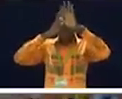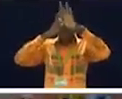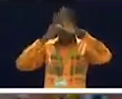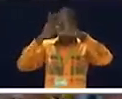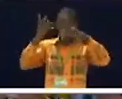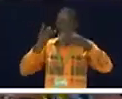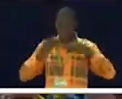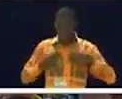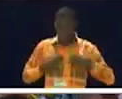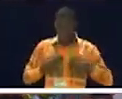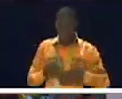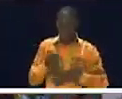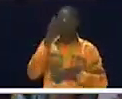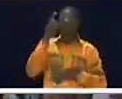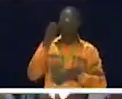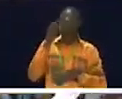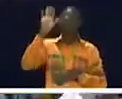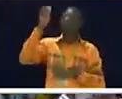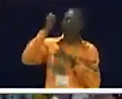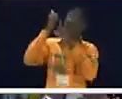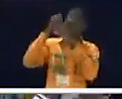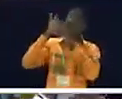Give me understanding of yourself.